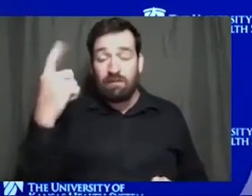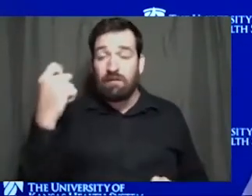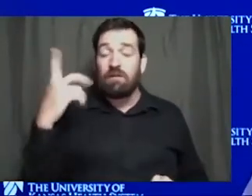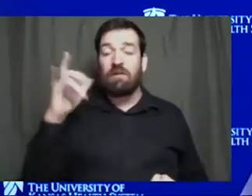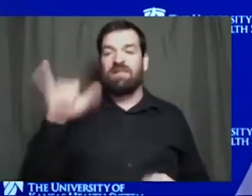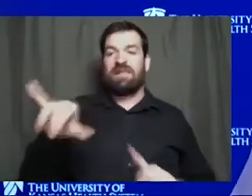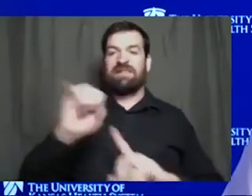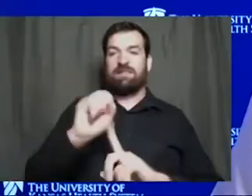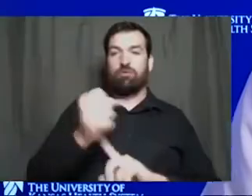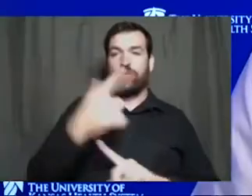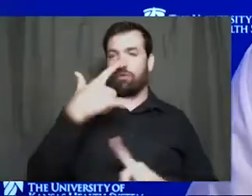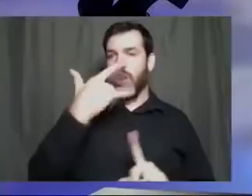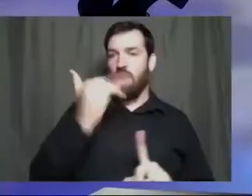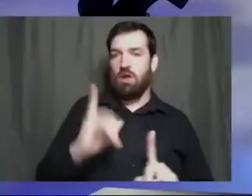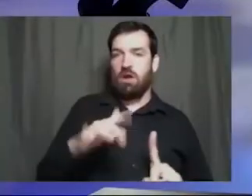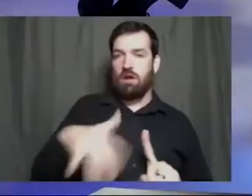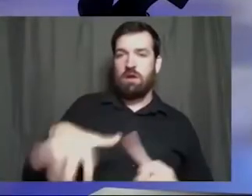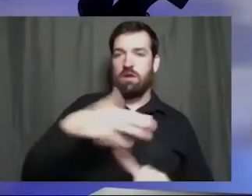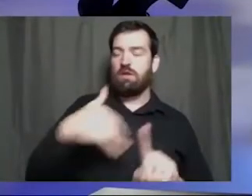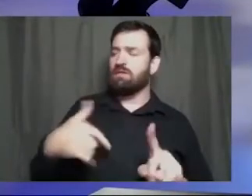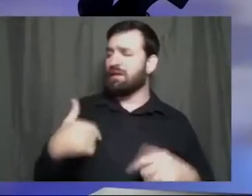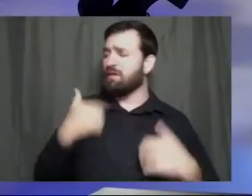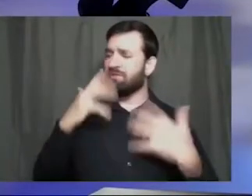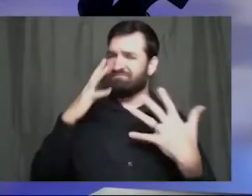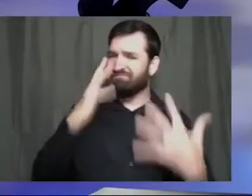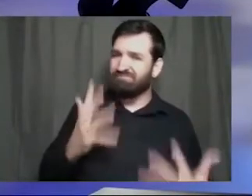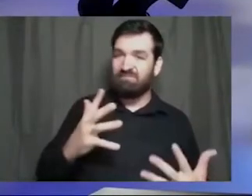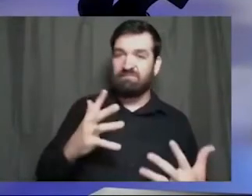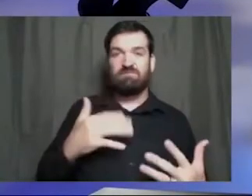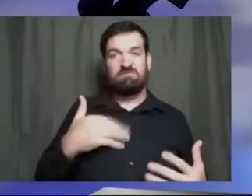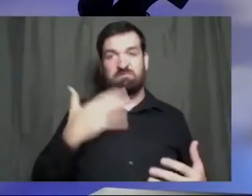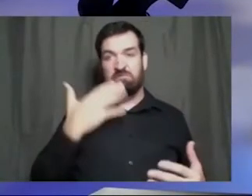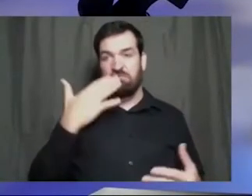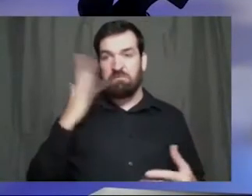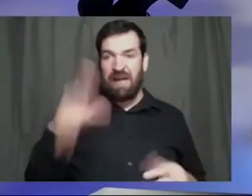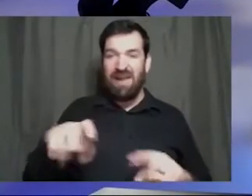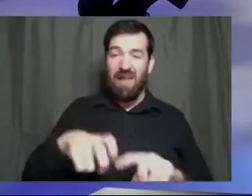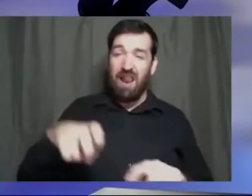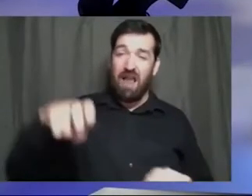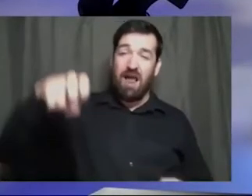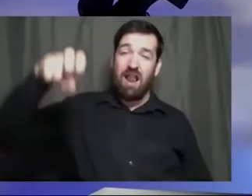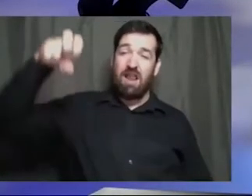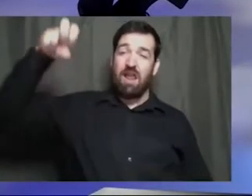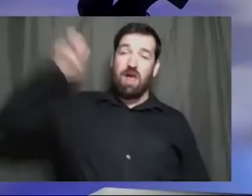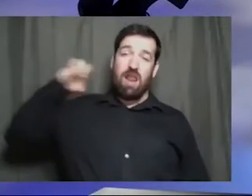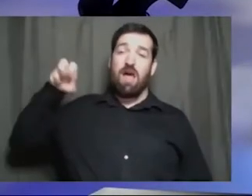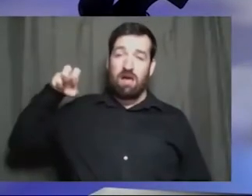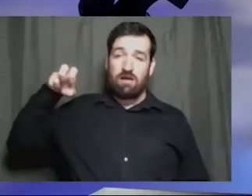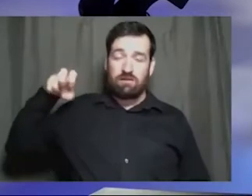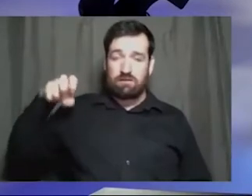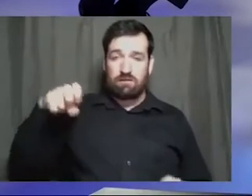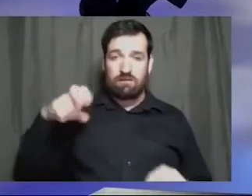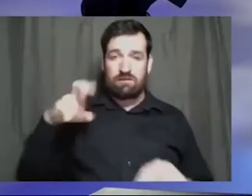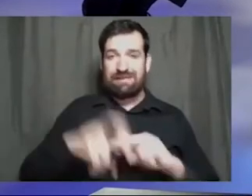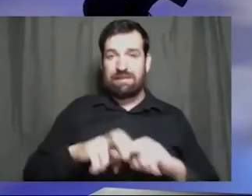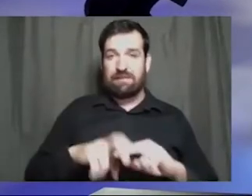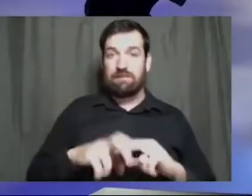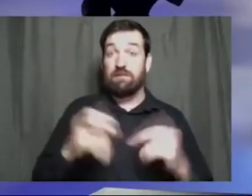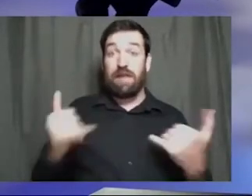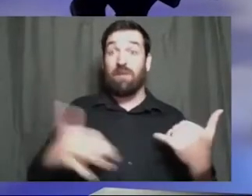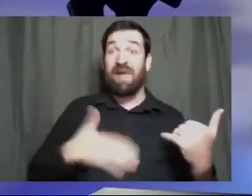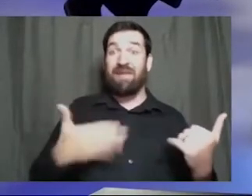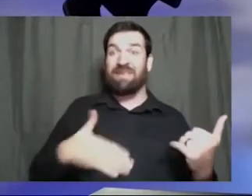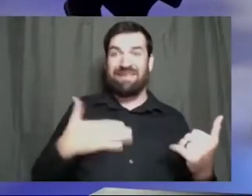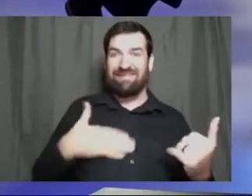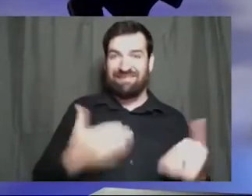you. I was really bummed because I have really bad nosebleed seats when I bought these tickets a long time ago. Now I'm happy. They're all the way they're at the